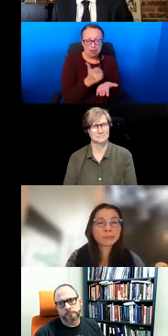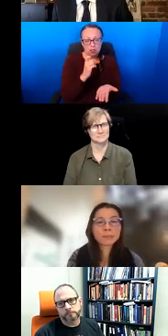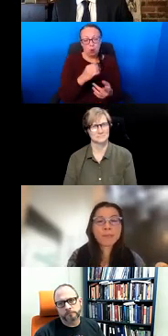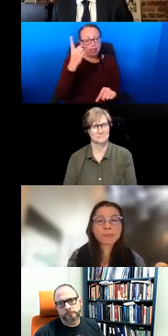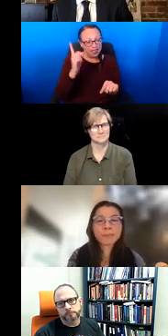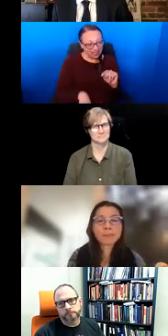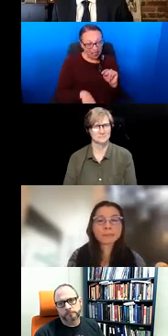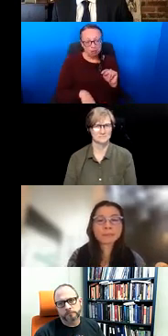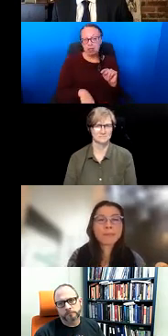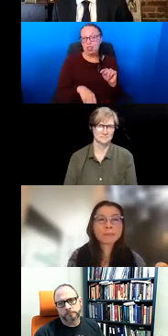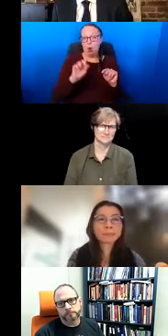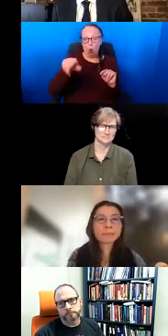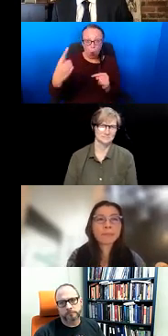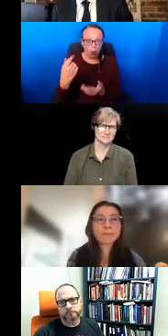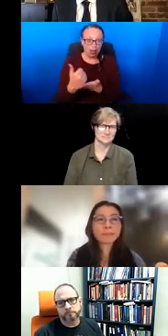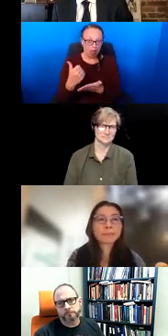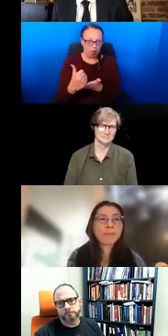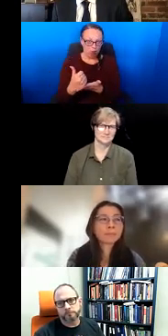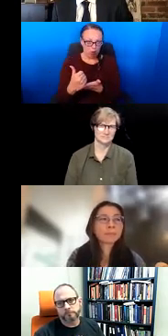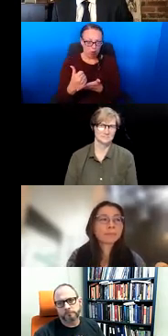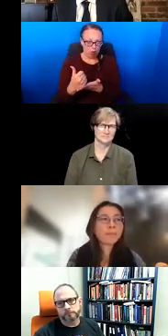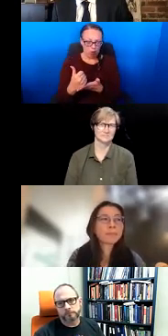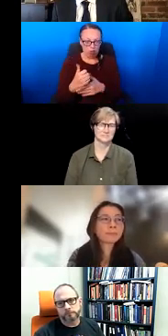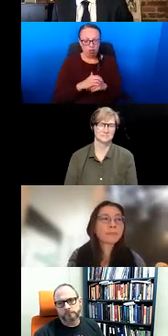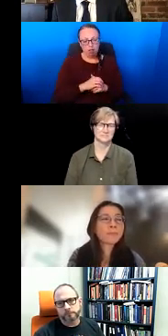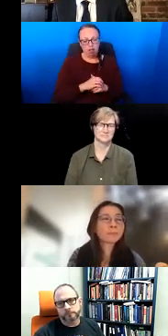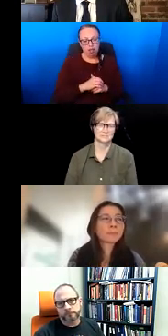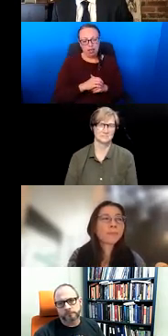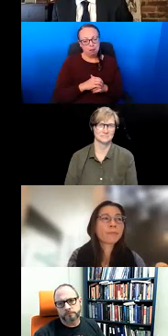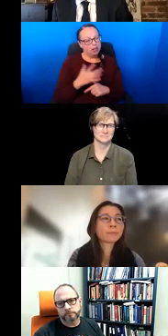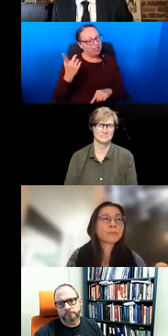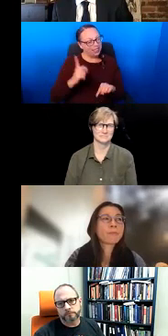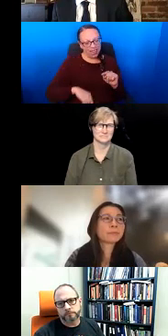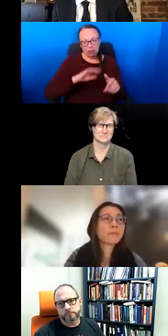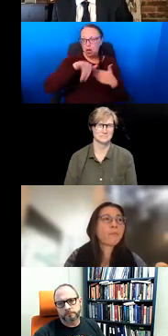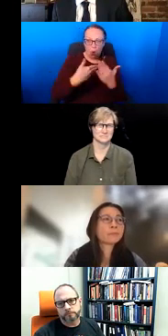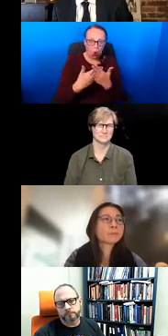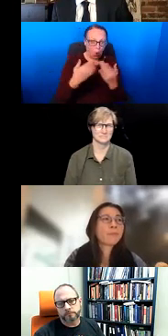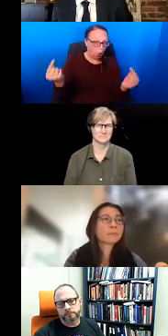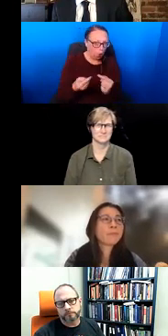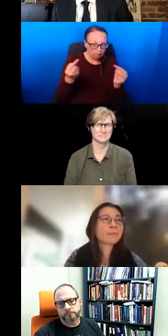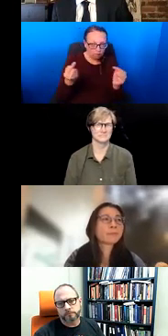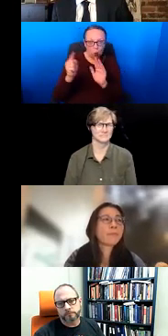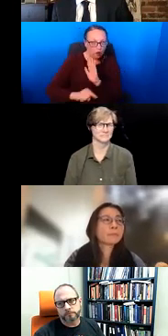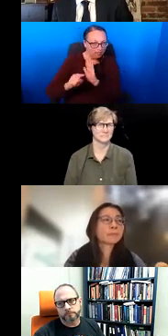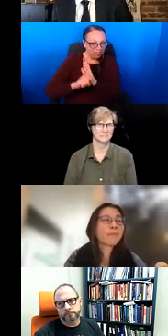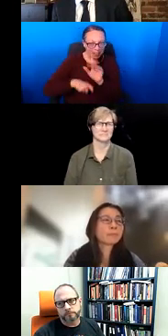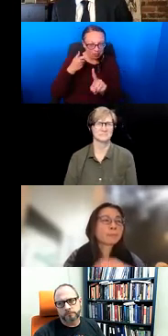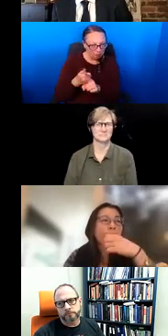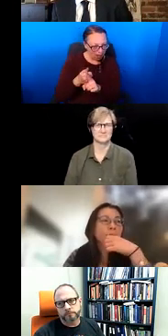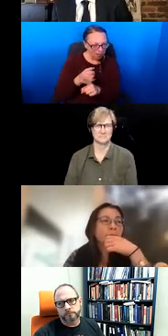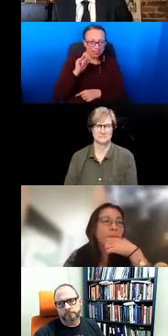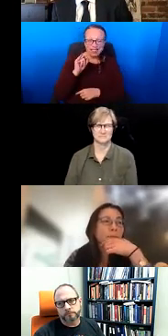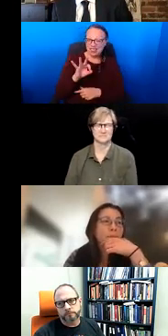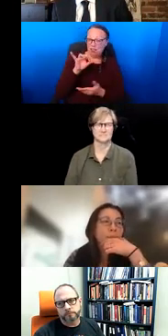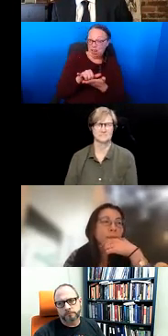be just that. On the other hand, it certainly can't be all deleterious. It can't all be harmful, or else we wouldn't